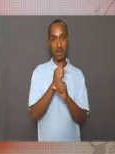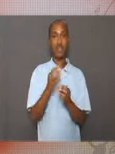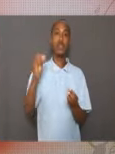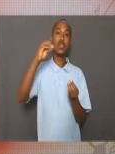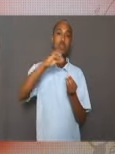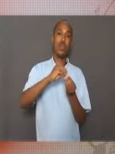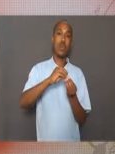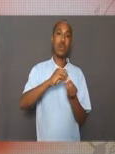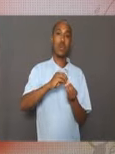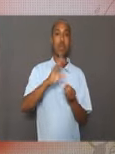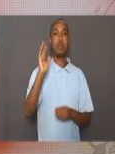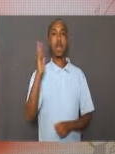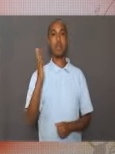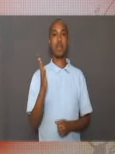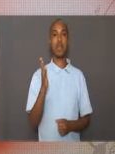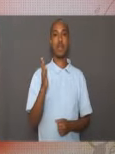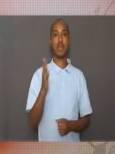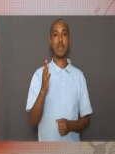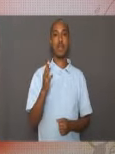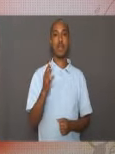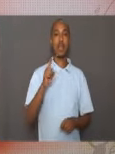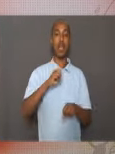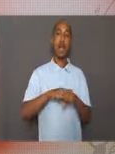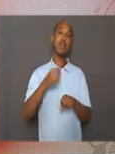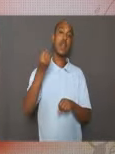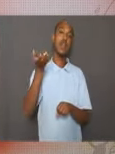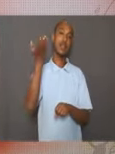though they may be outdated today.